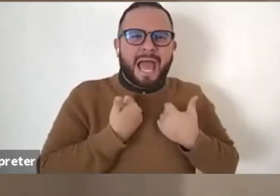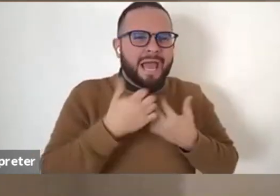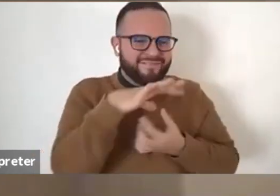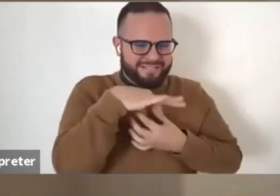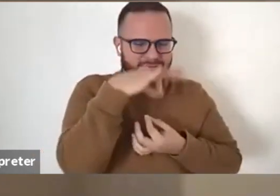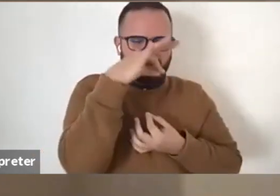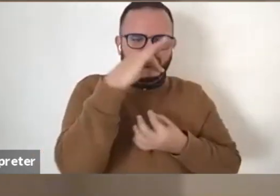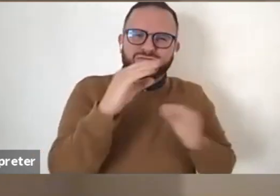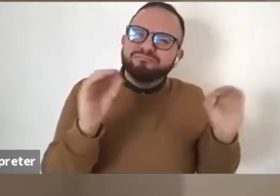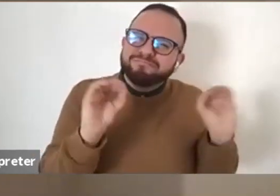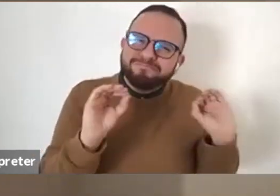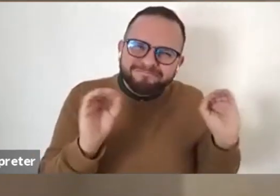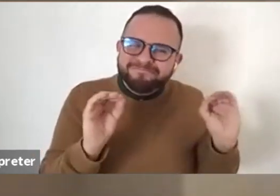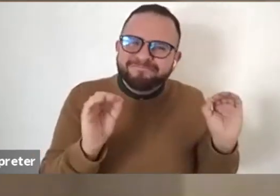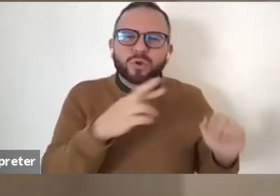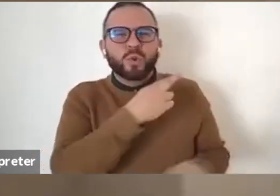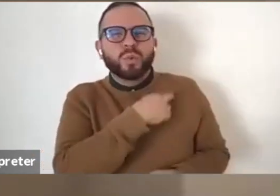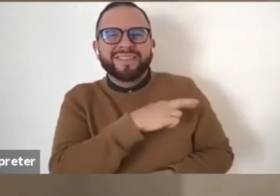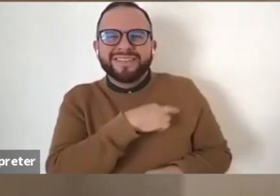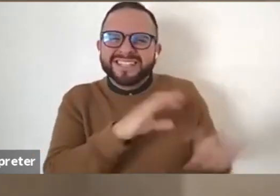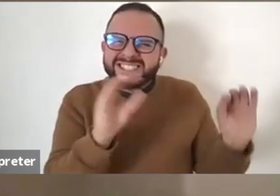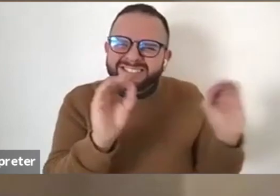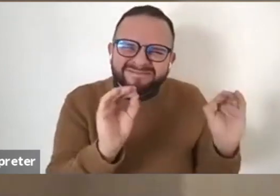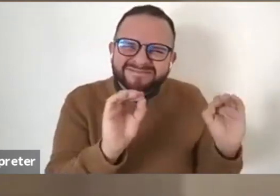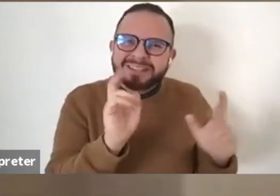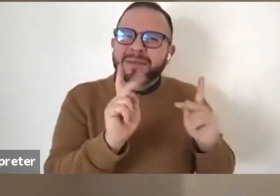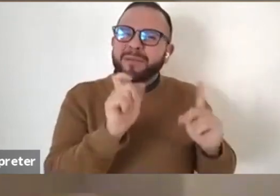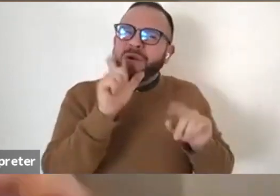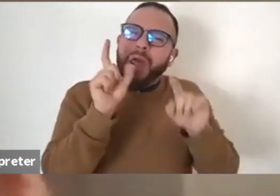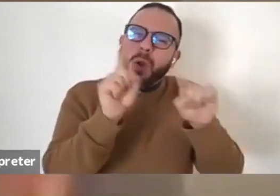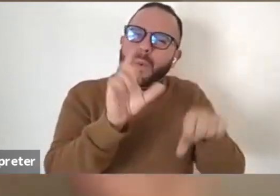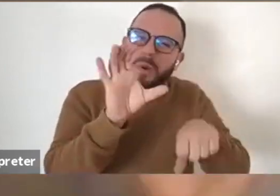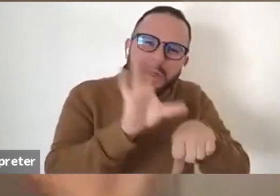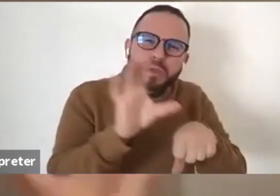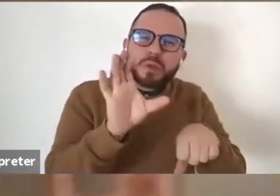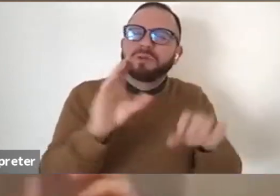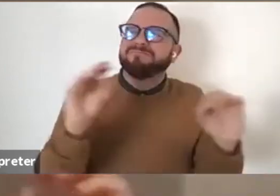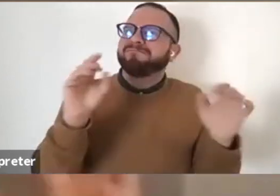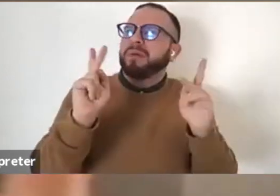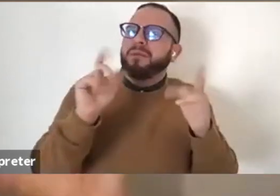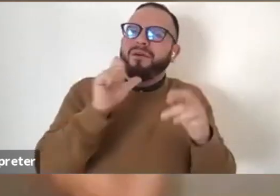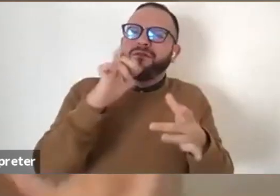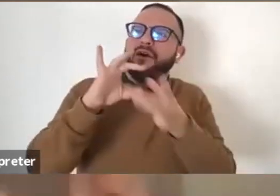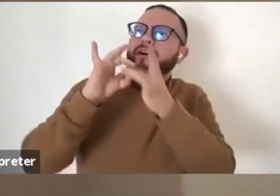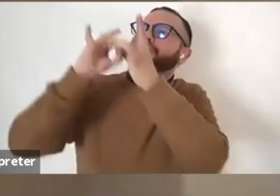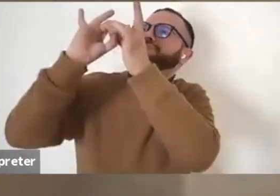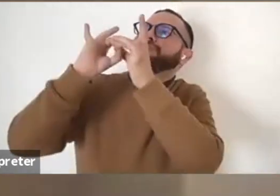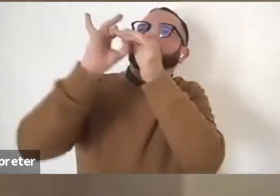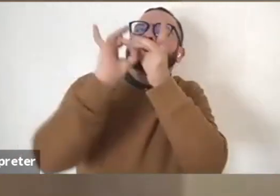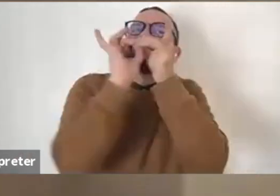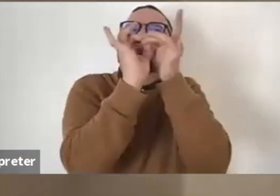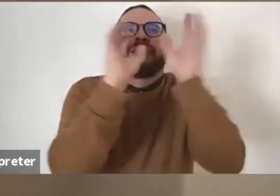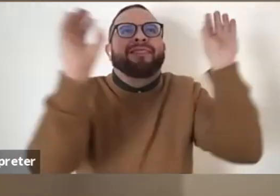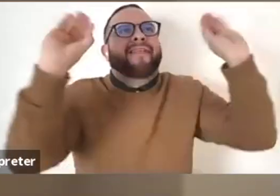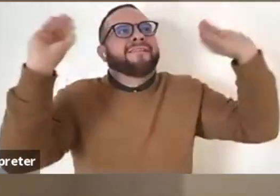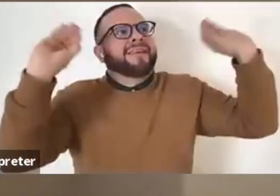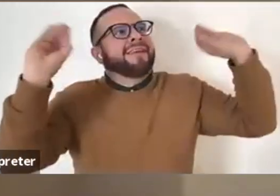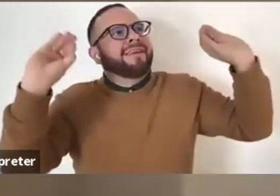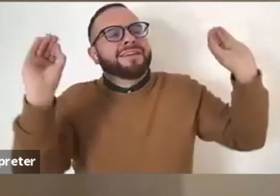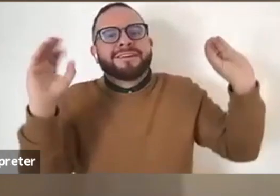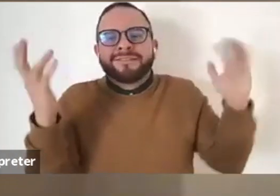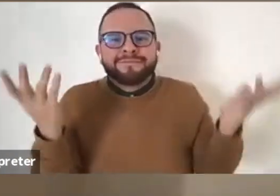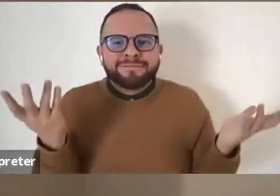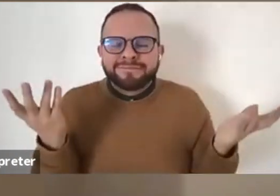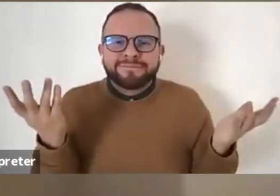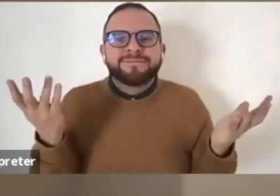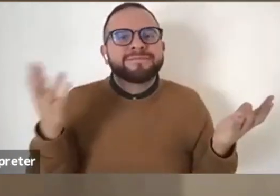People, they are not going to the church. People are not connected with any ritual, something, maybe